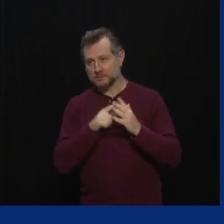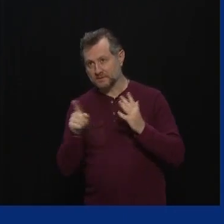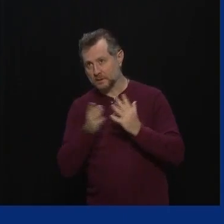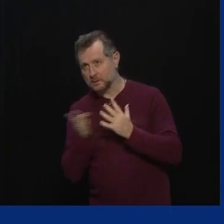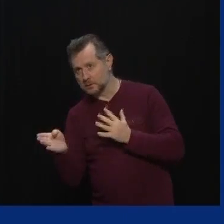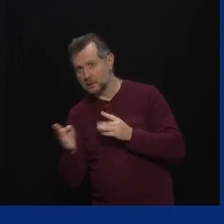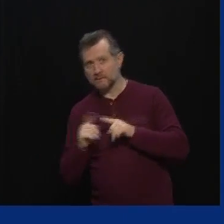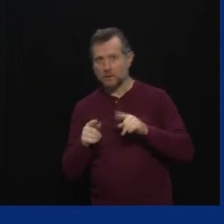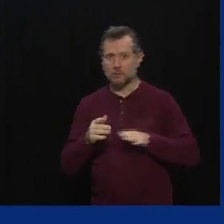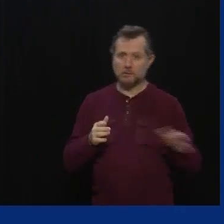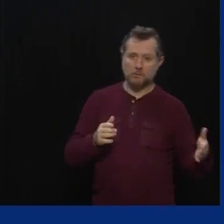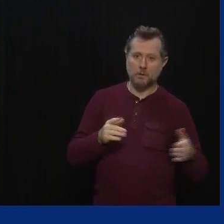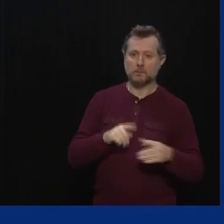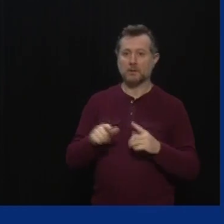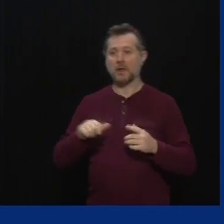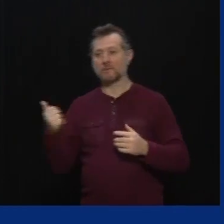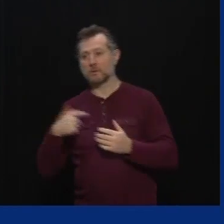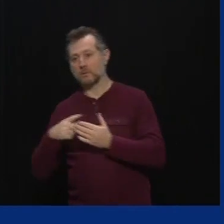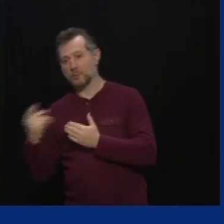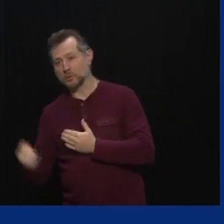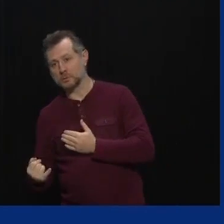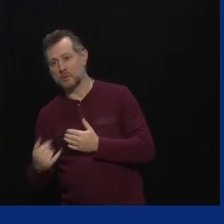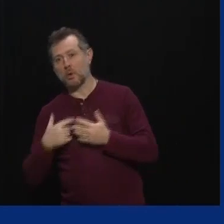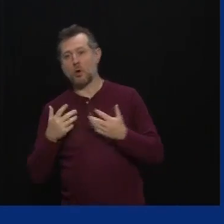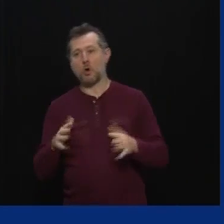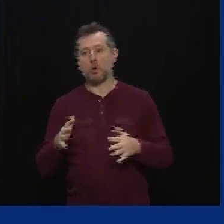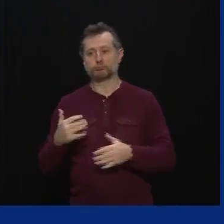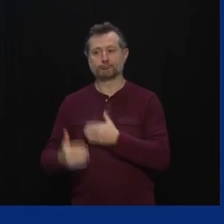I'm already working on for a very